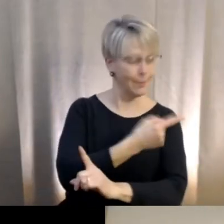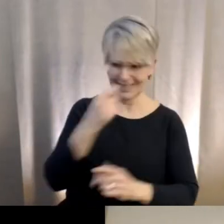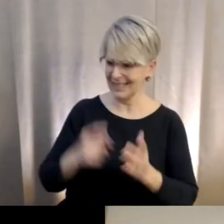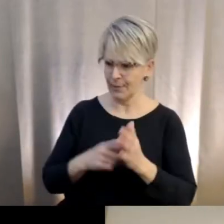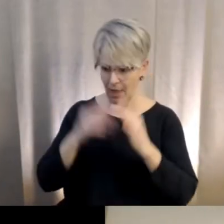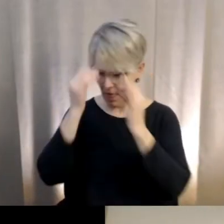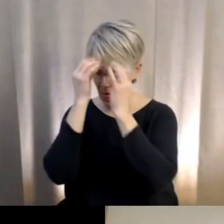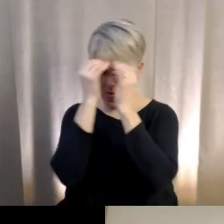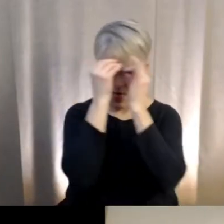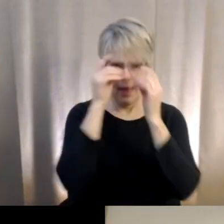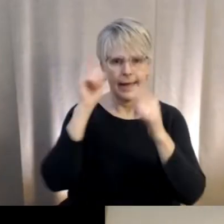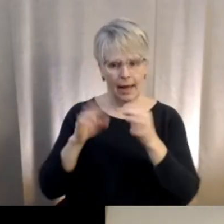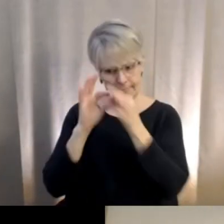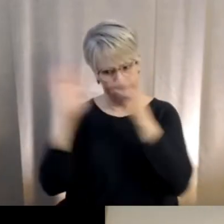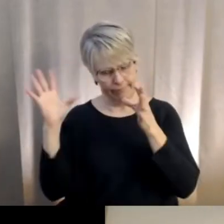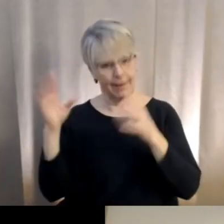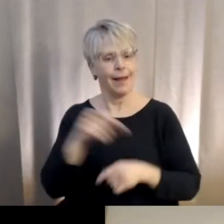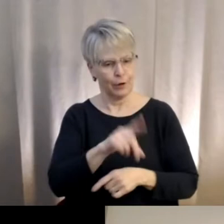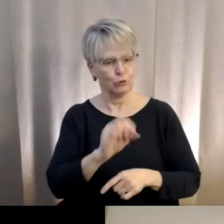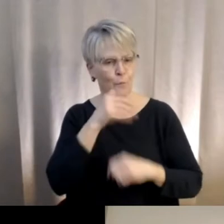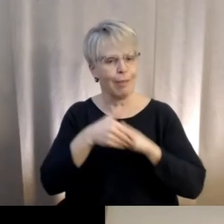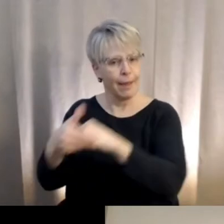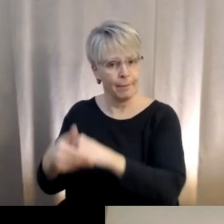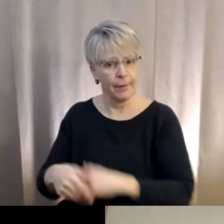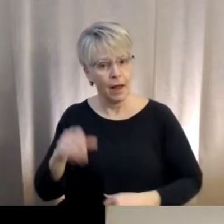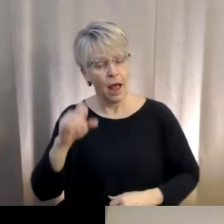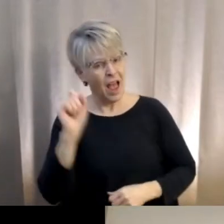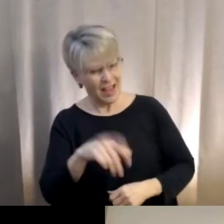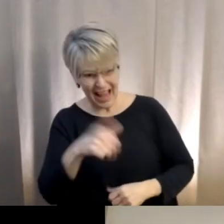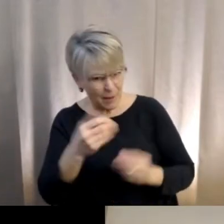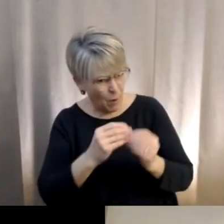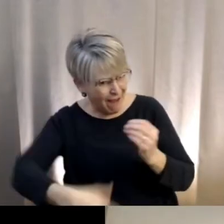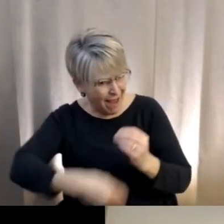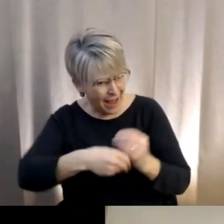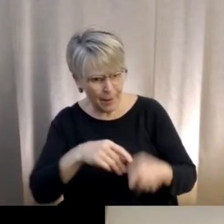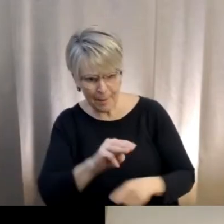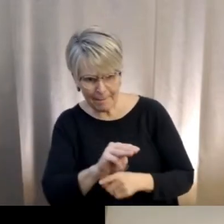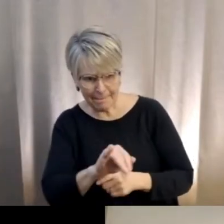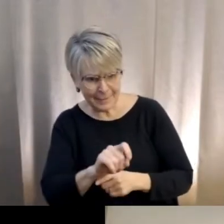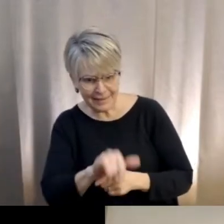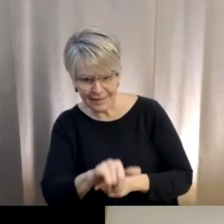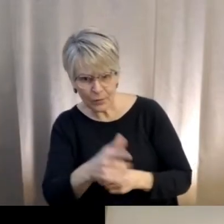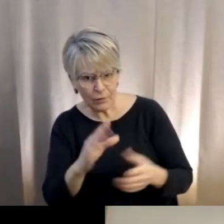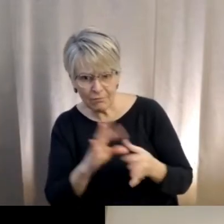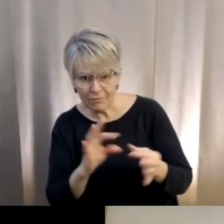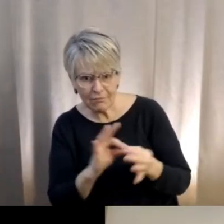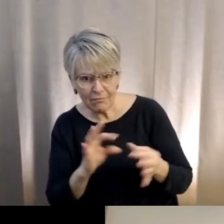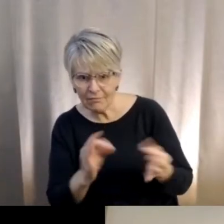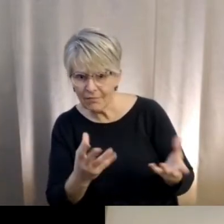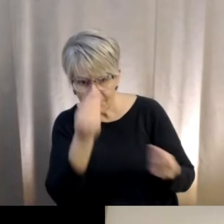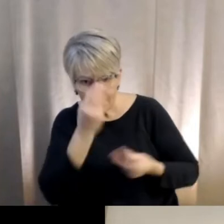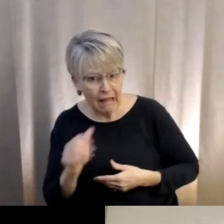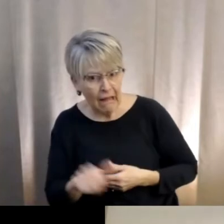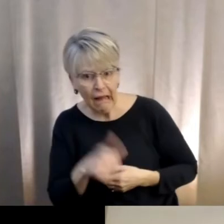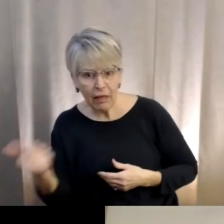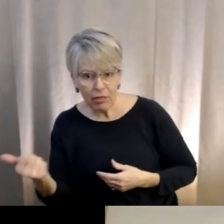that. Is there anything else you wanted to mention about Misty at all, or that you wanted to share?